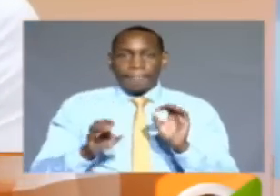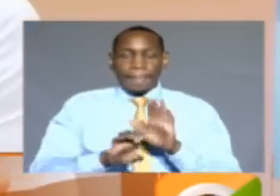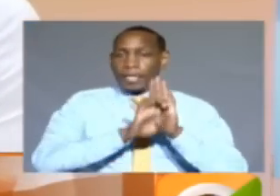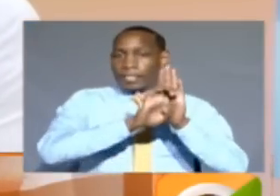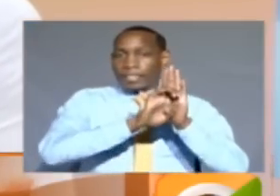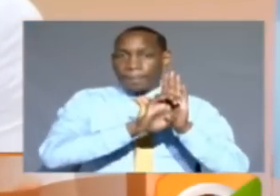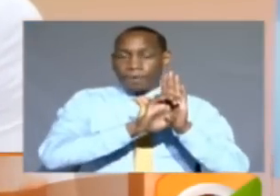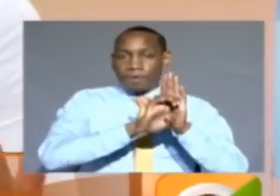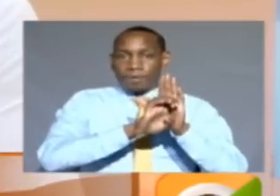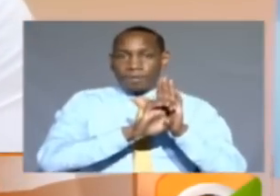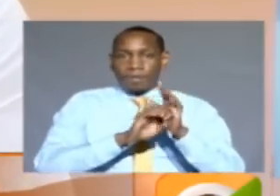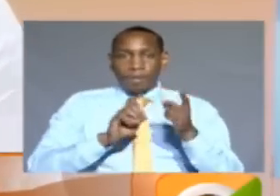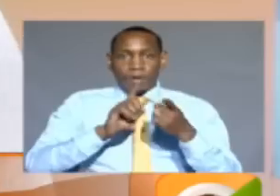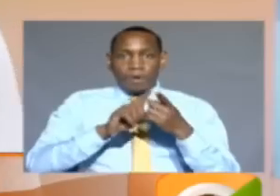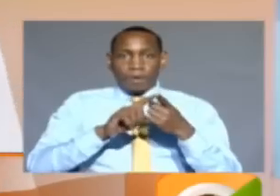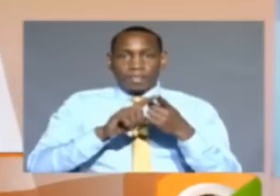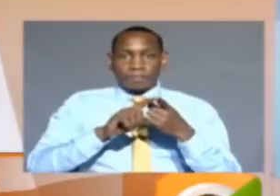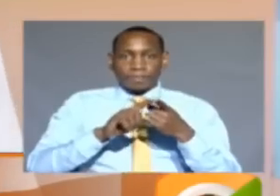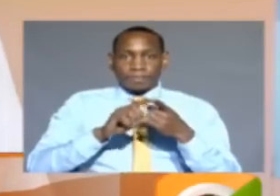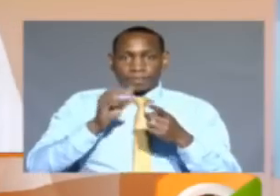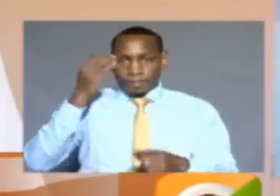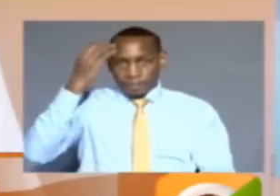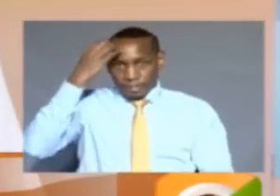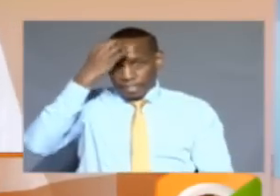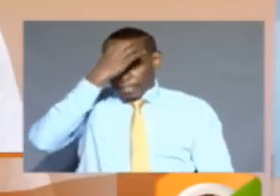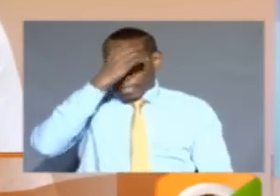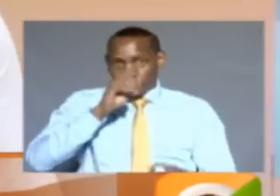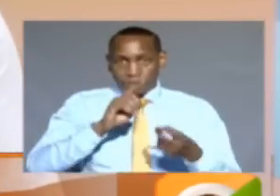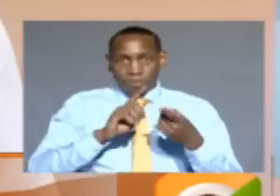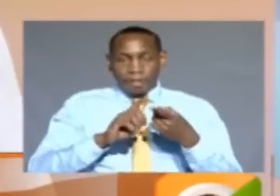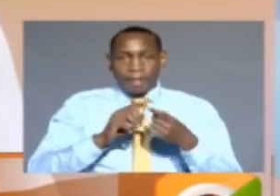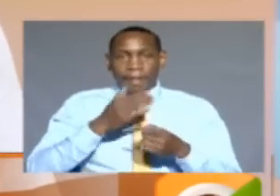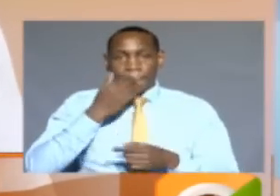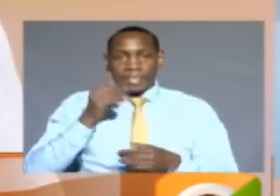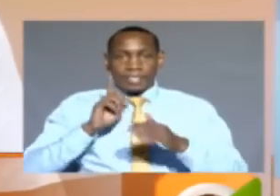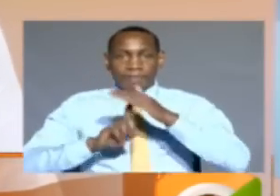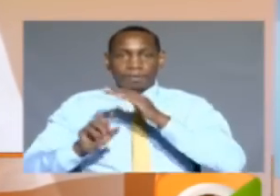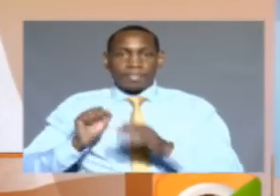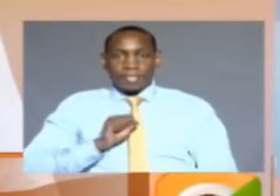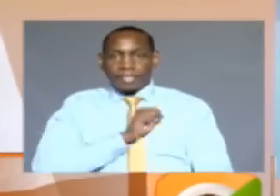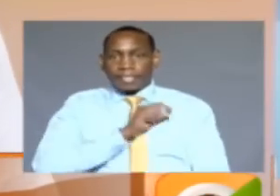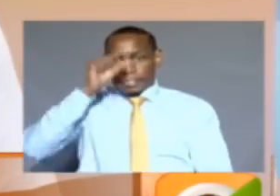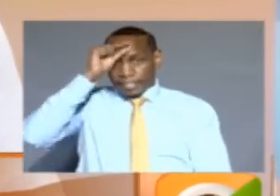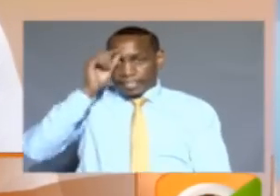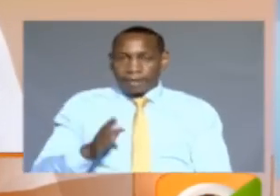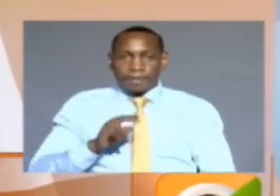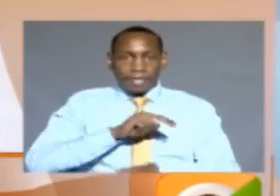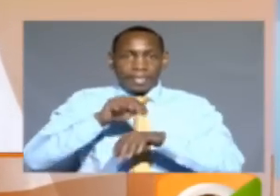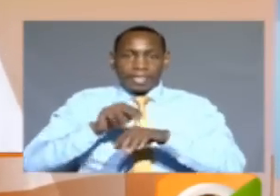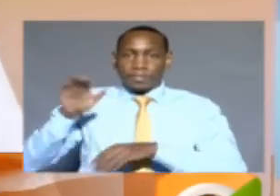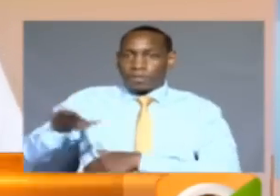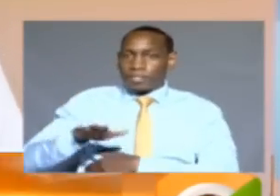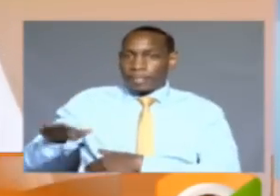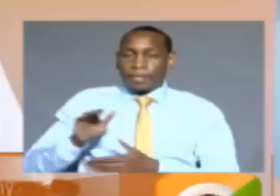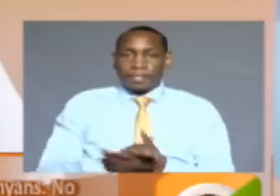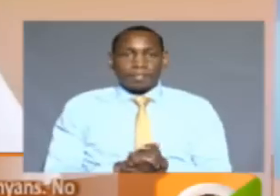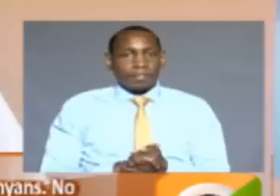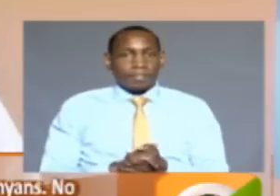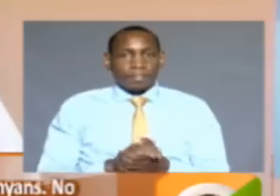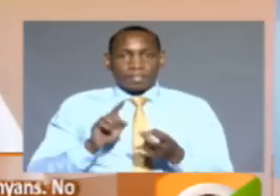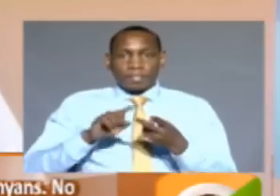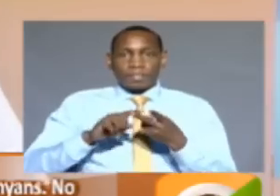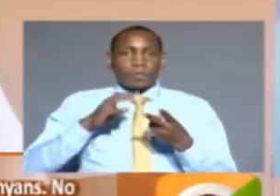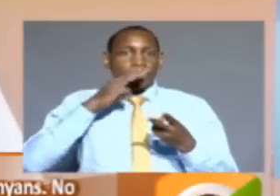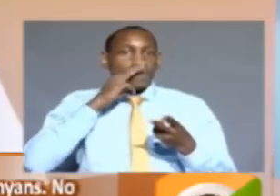example, the likes of Martha Karua. Martha Karua should either be in Senate, Governor, or National Assembly.